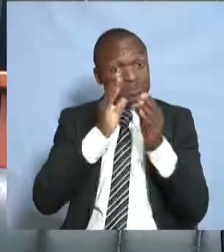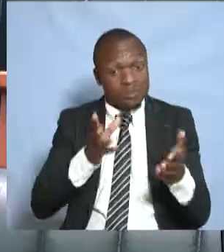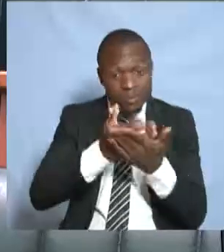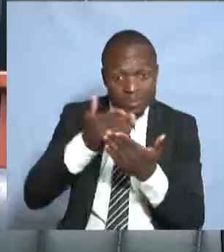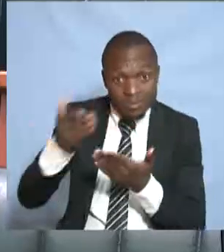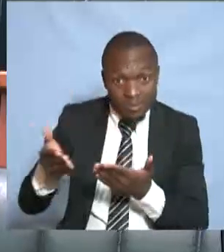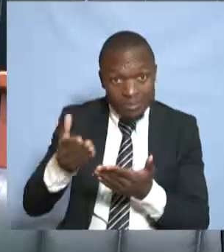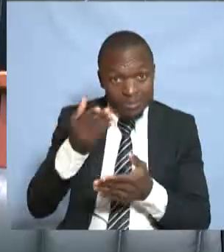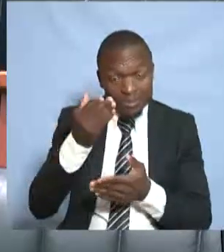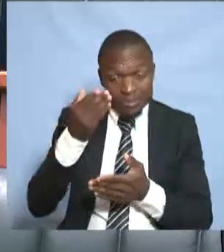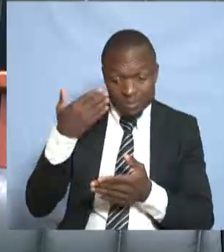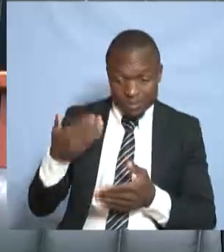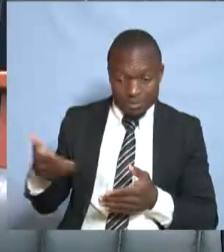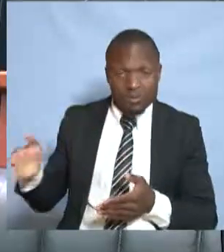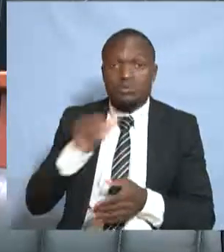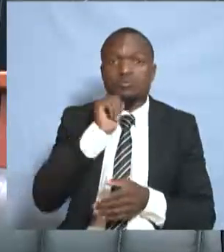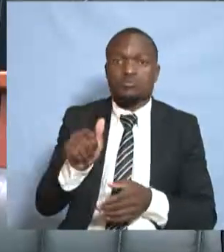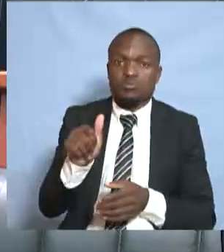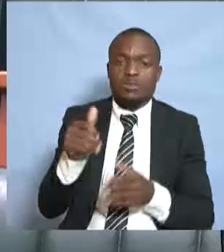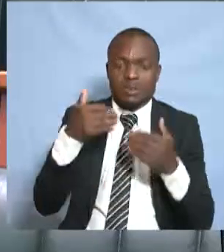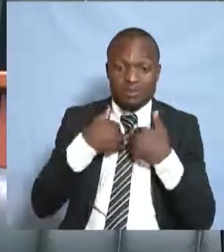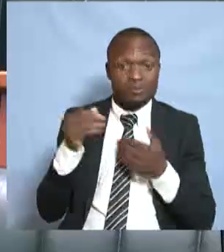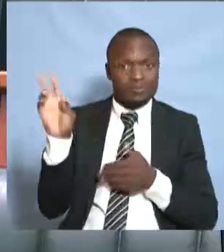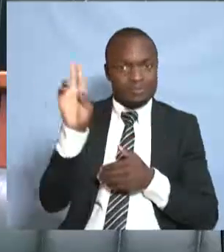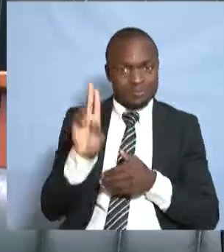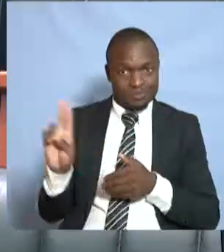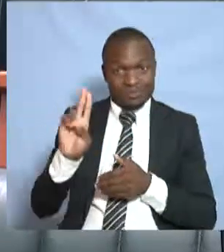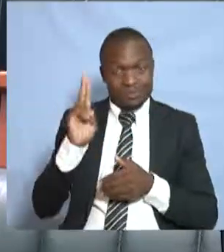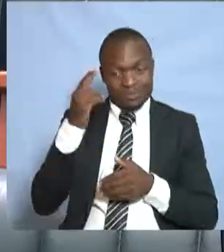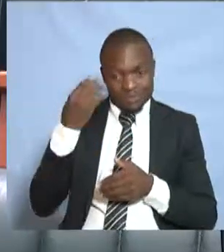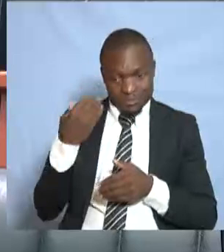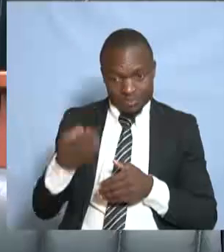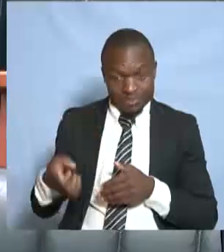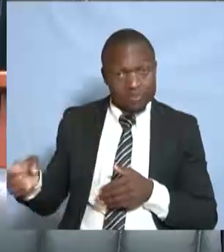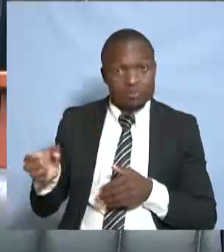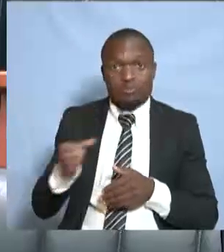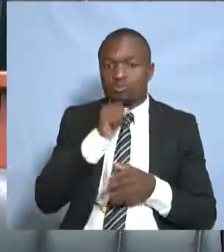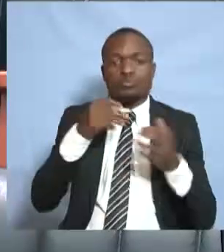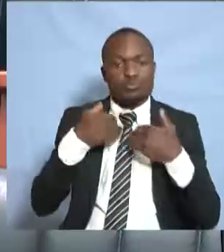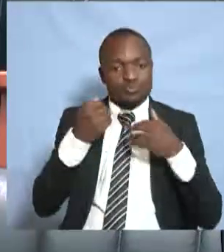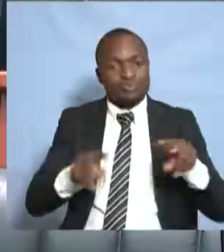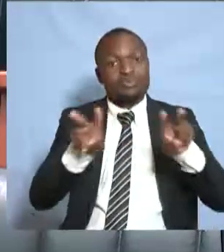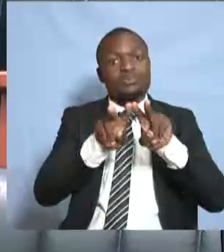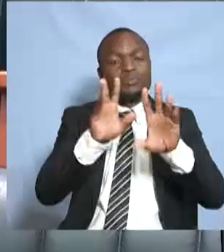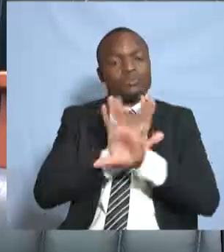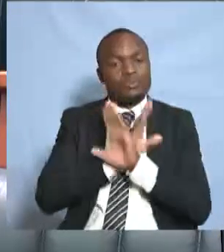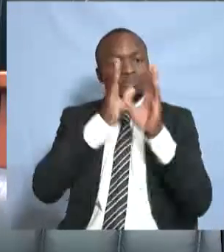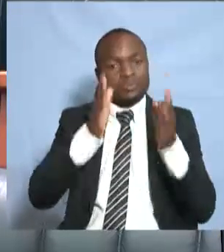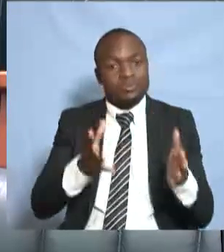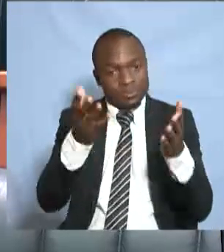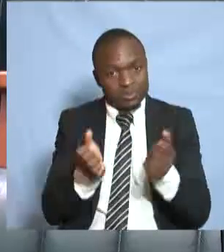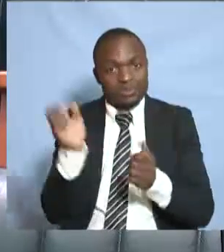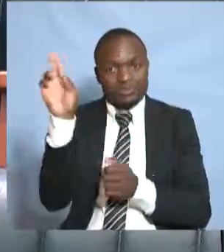buying items that no longer have use, items that have lost value, that Zambians would want